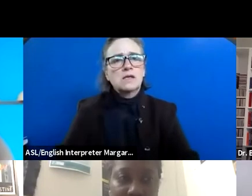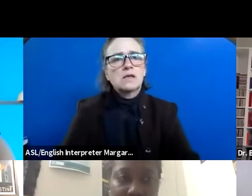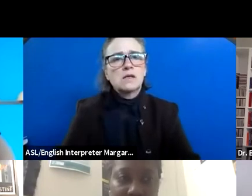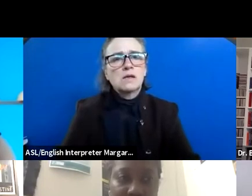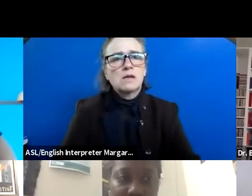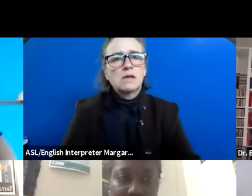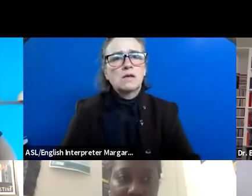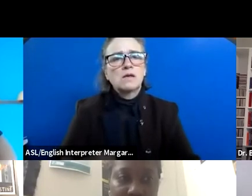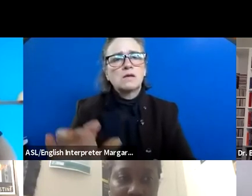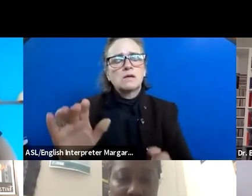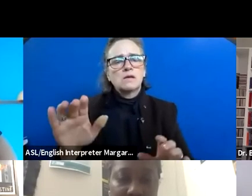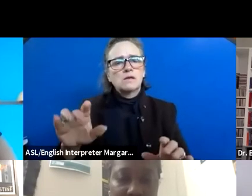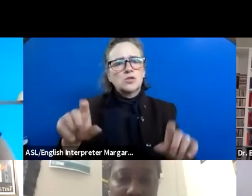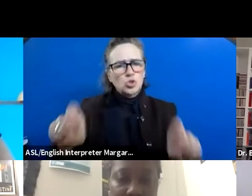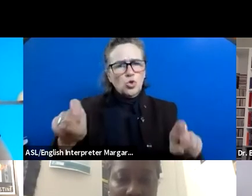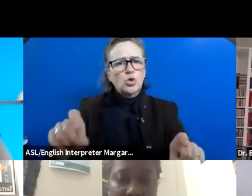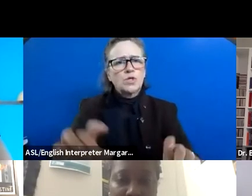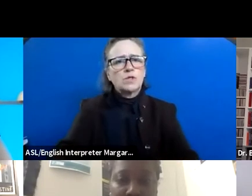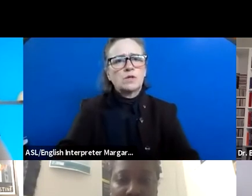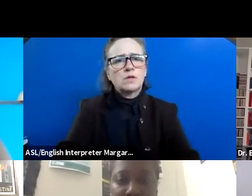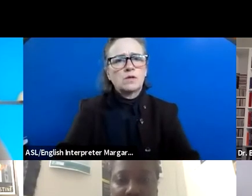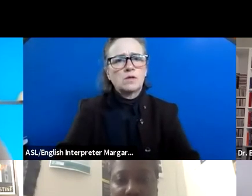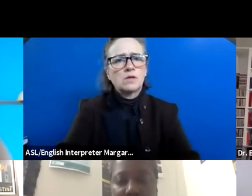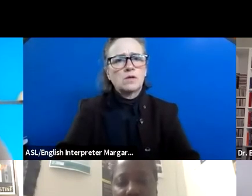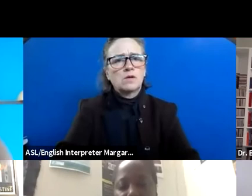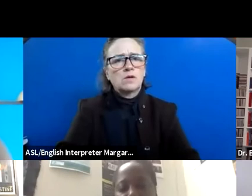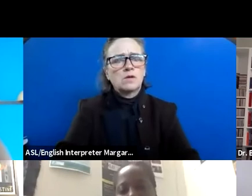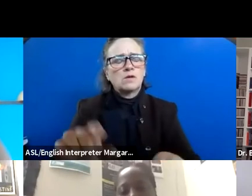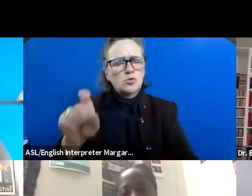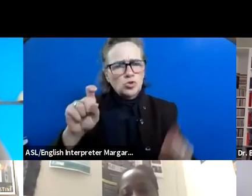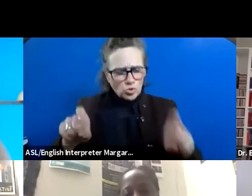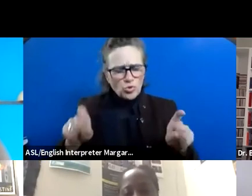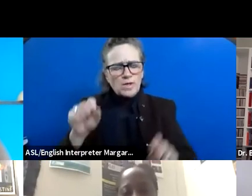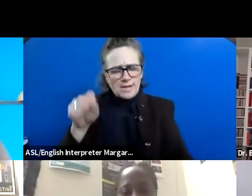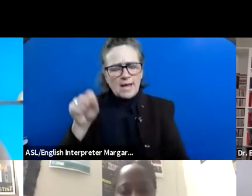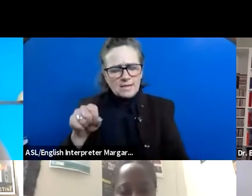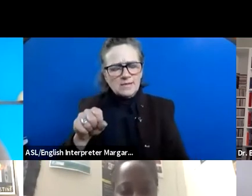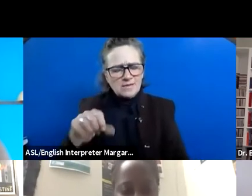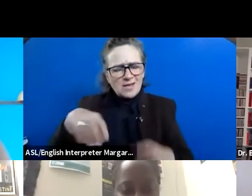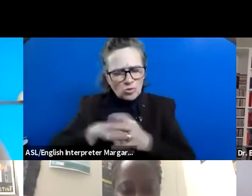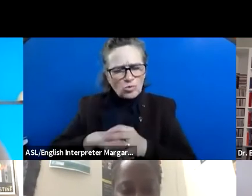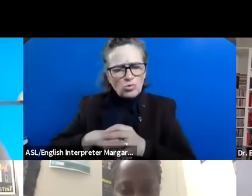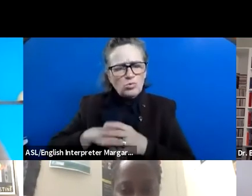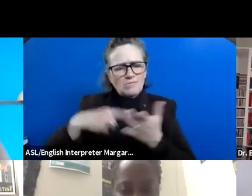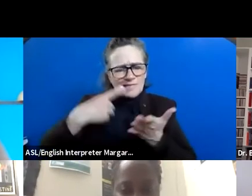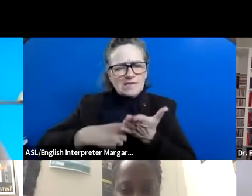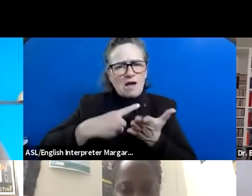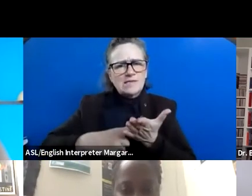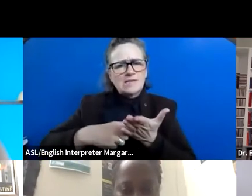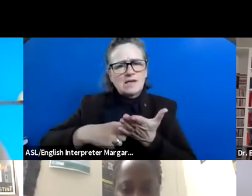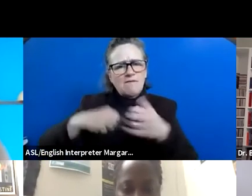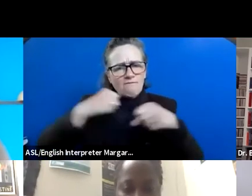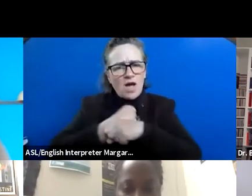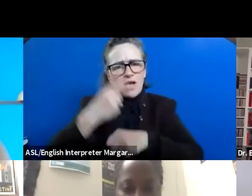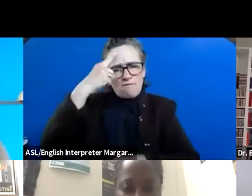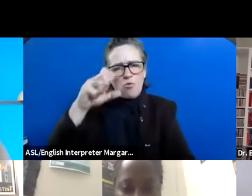think, the Trump era, people were so obsessed with this spectacle